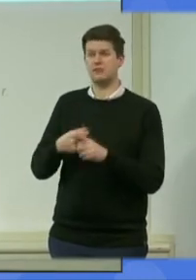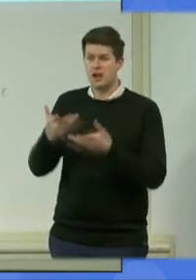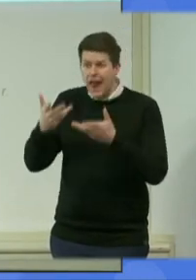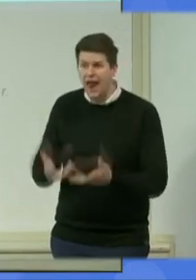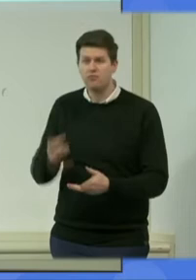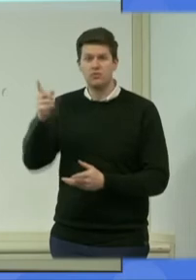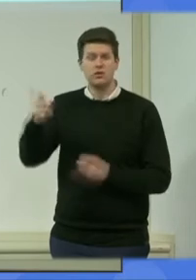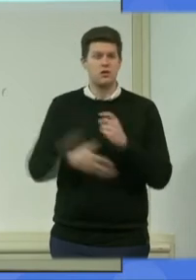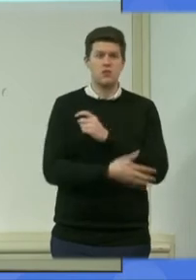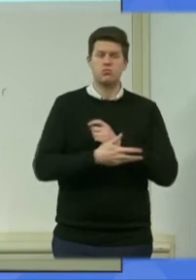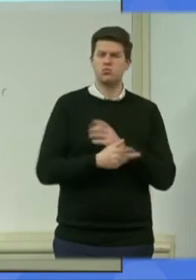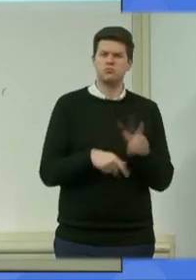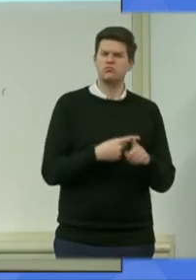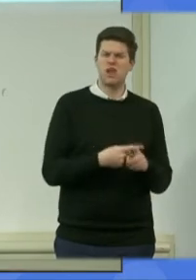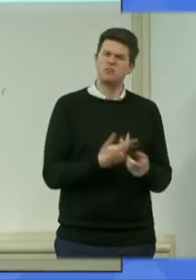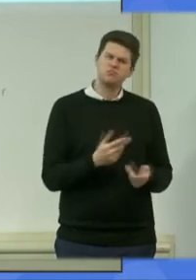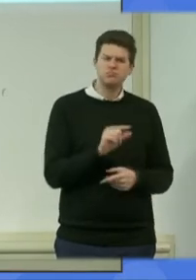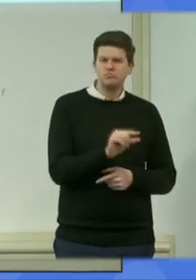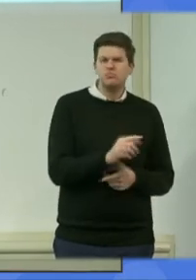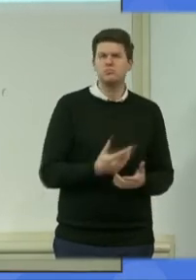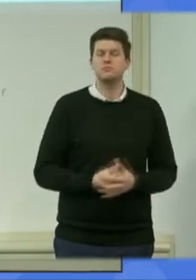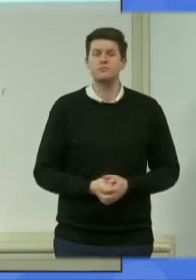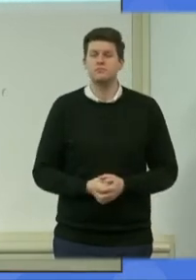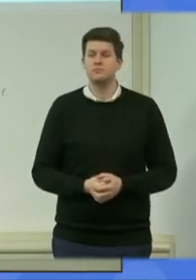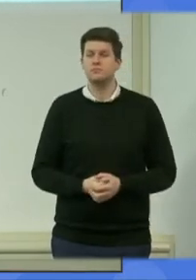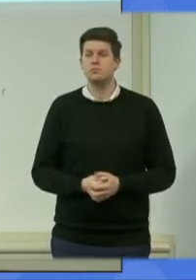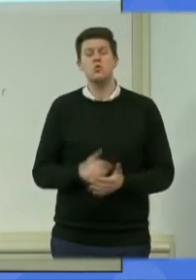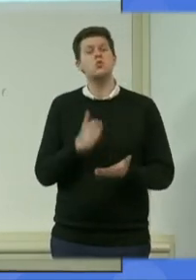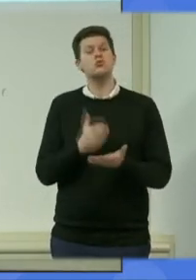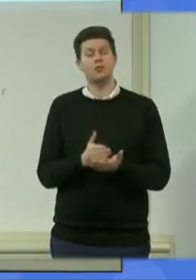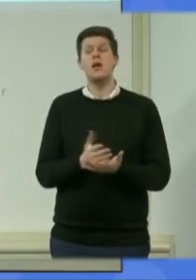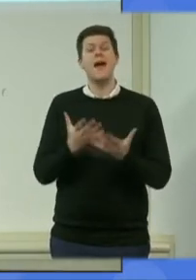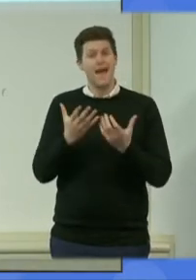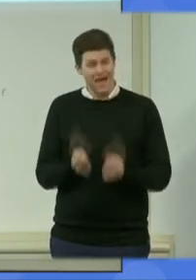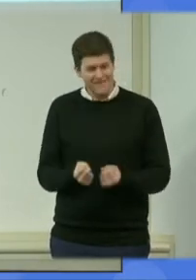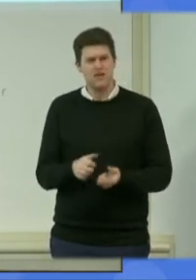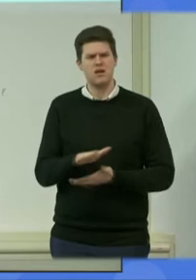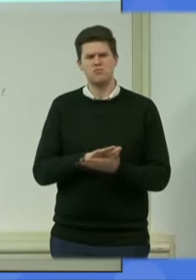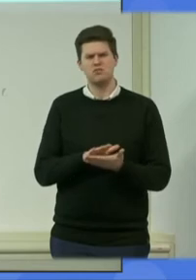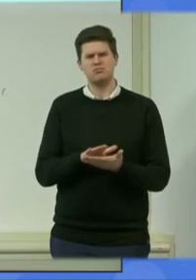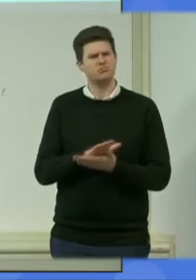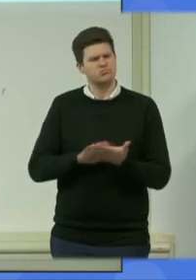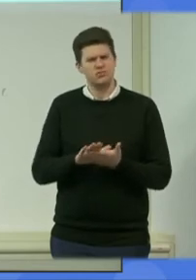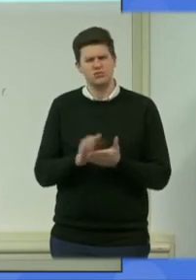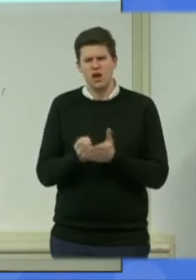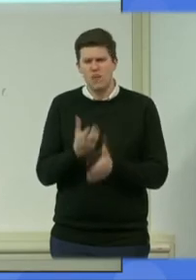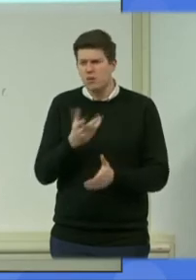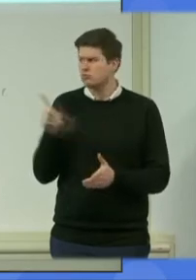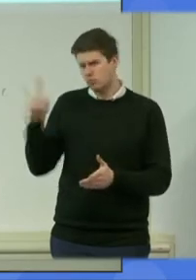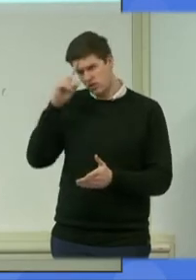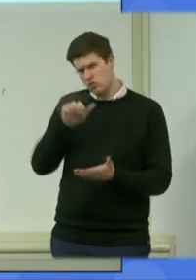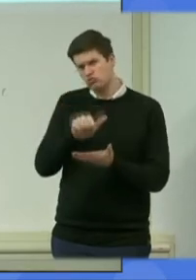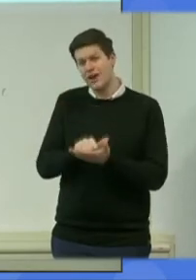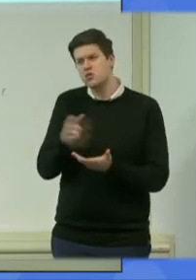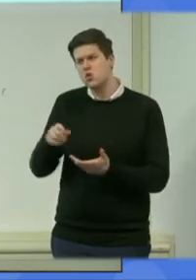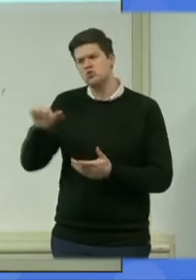the question isn't really, should we have a progressive tax system? It's the degree of progressivity. Do you think this is the right degree? Or